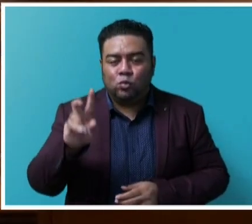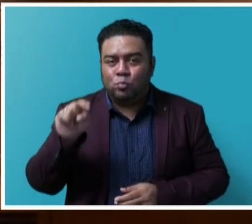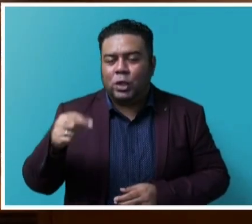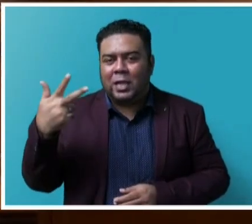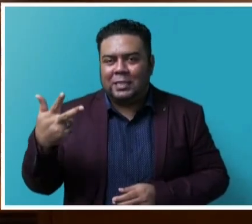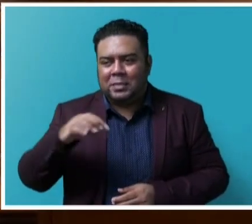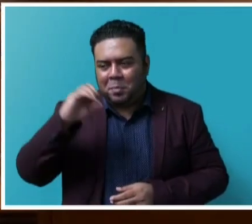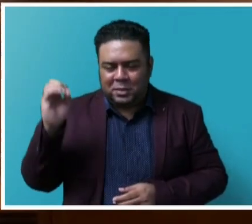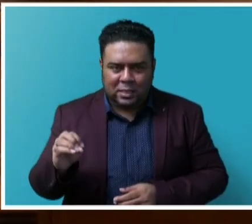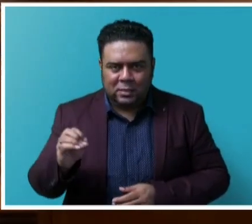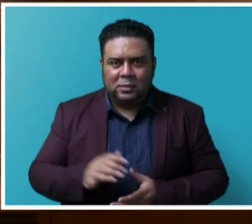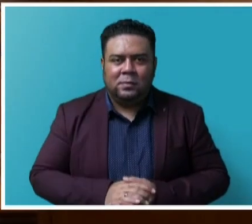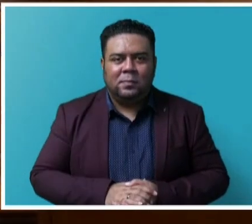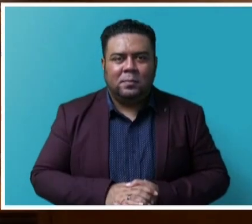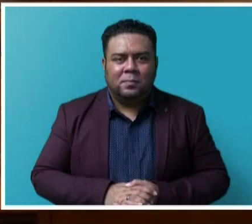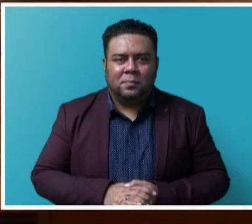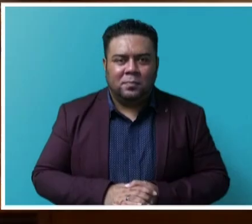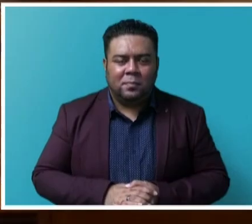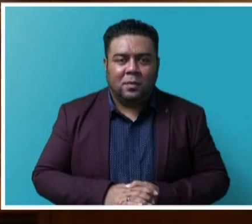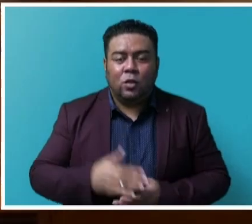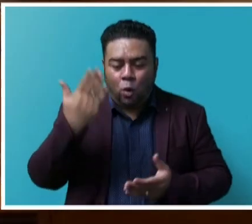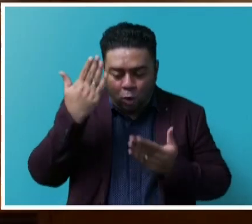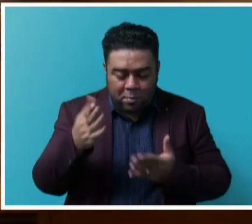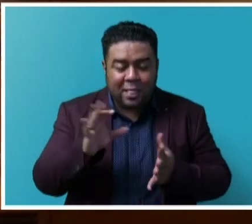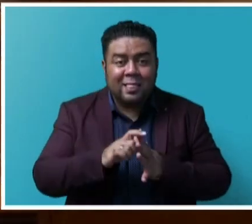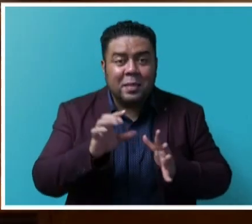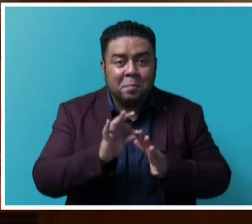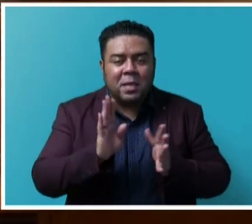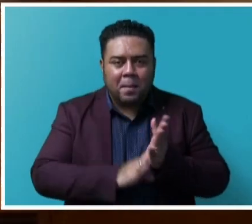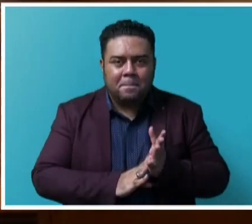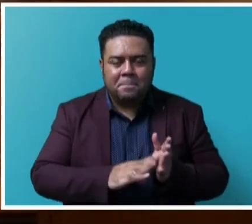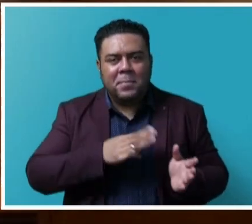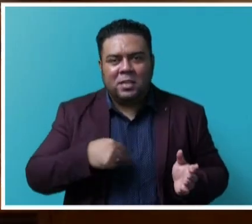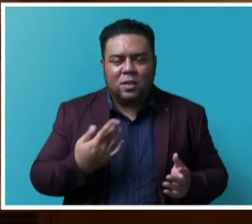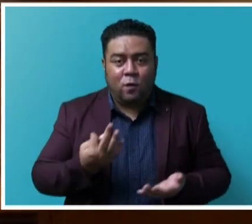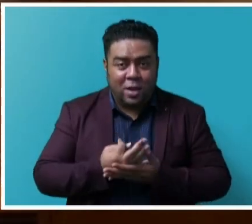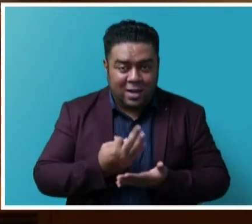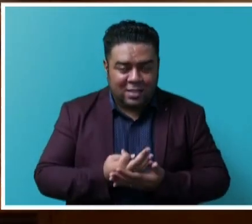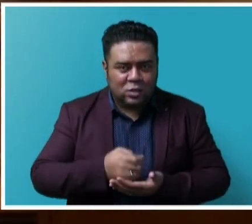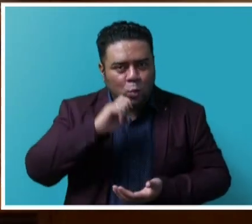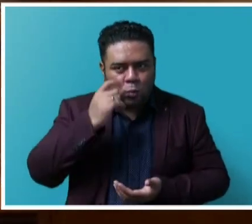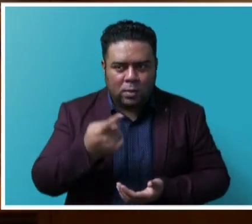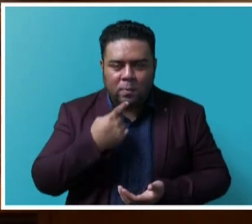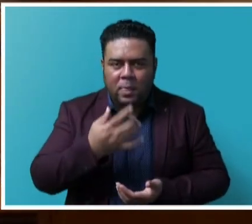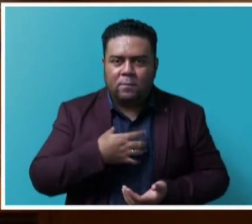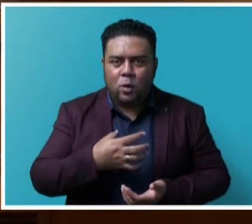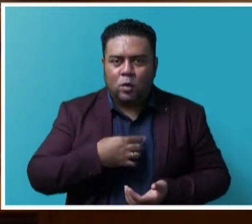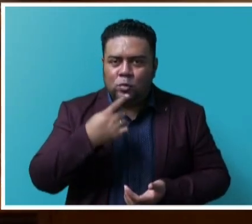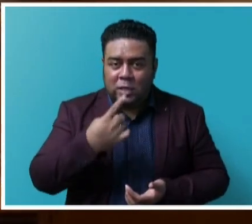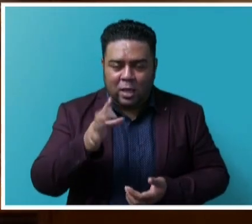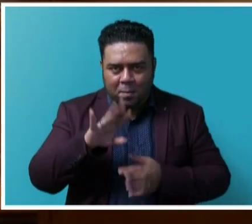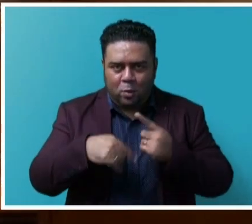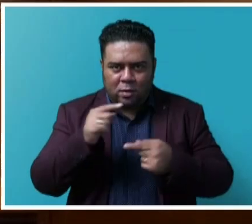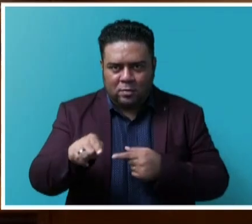2.8%. The Honorable DPM, Minister for Finance, will have more to say on that.